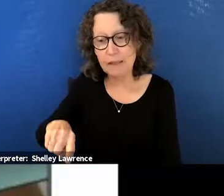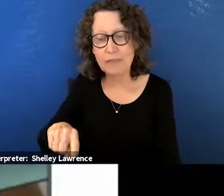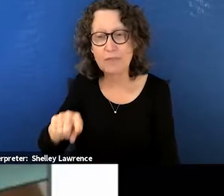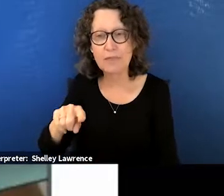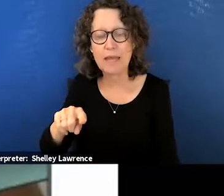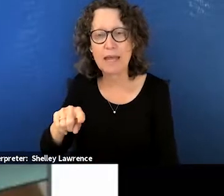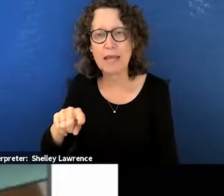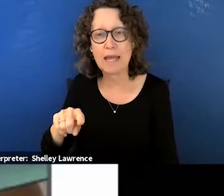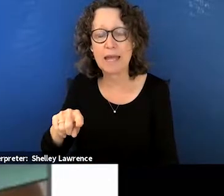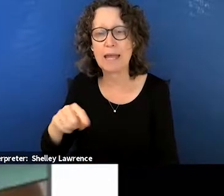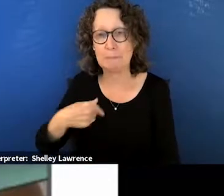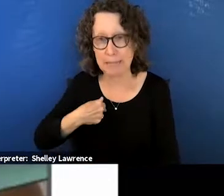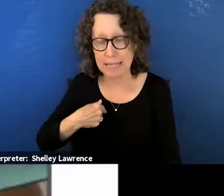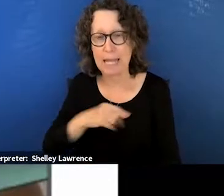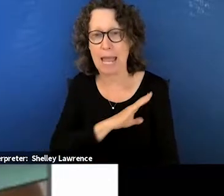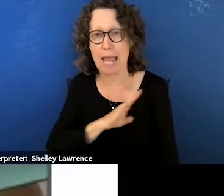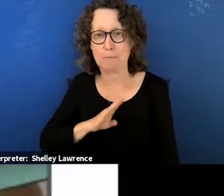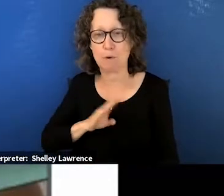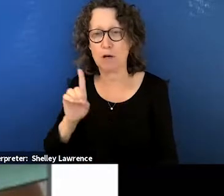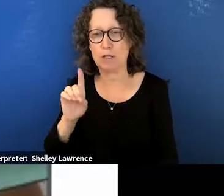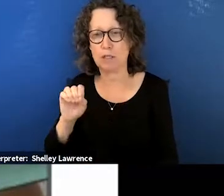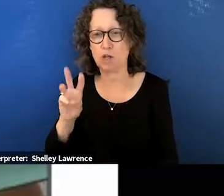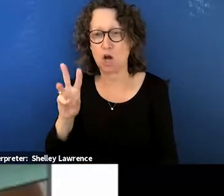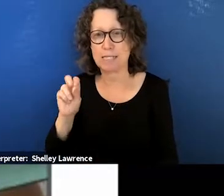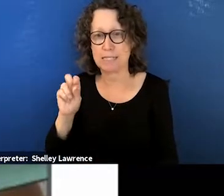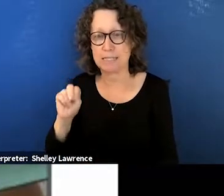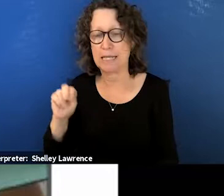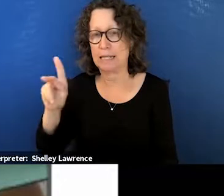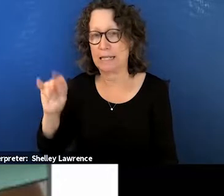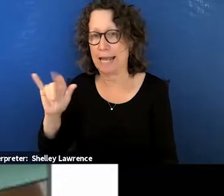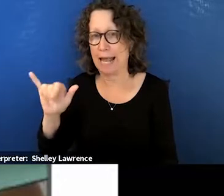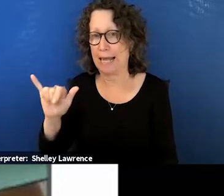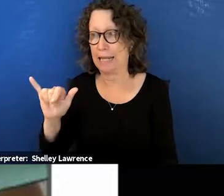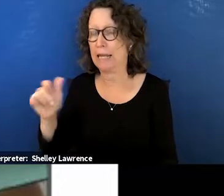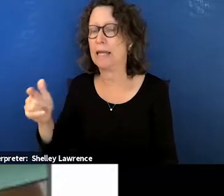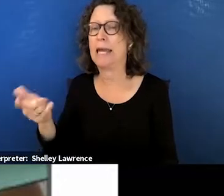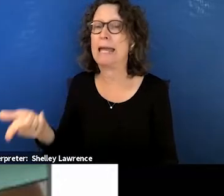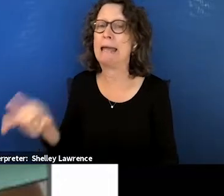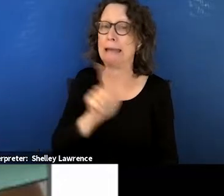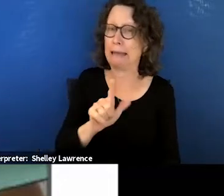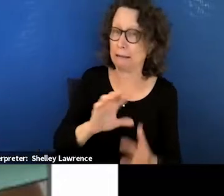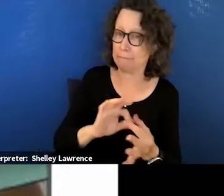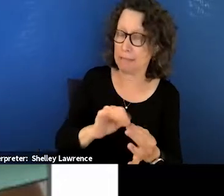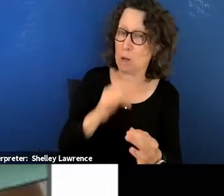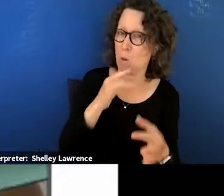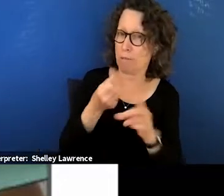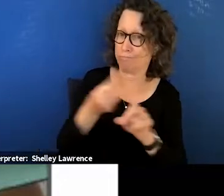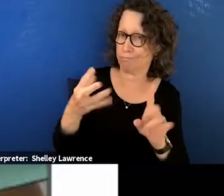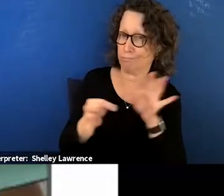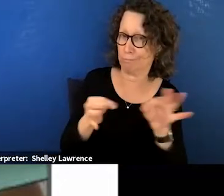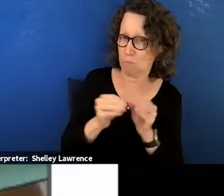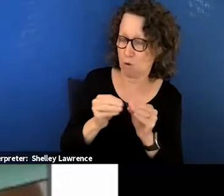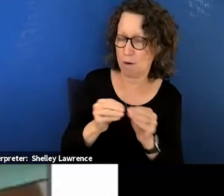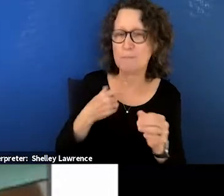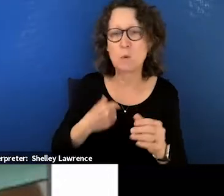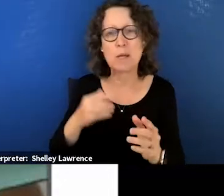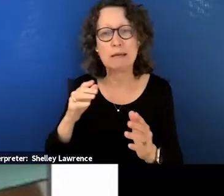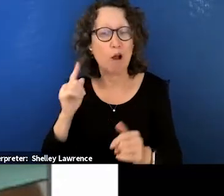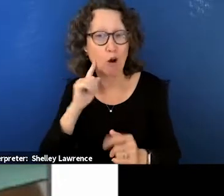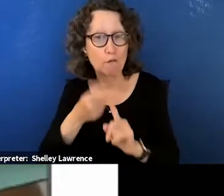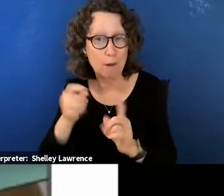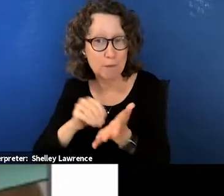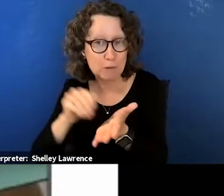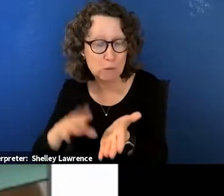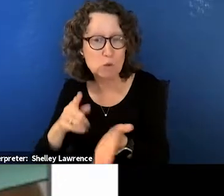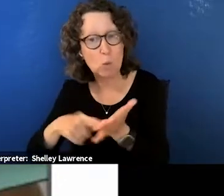by myself and our board member, Dawson Kelly. He'll let you know more about it when it's his turn to speak. But we did get a chance to hear from the students about